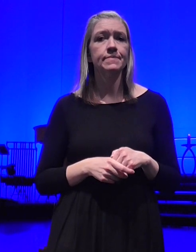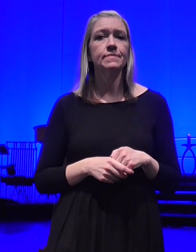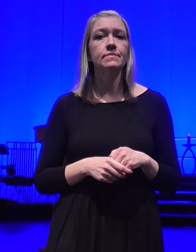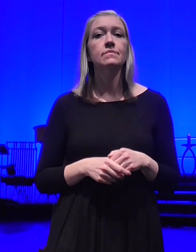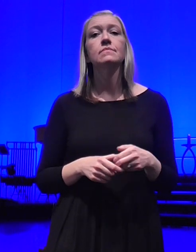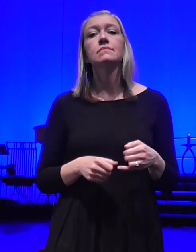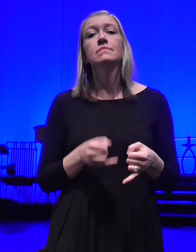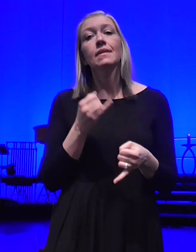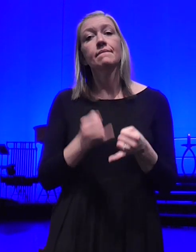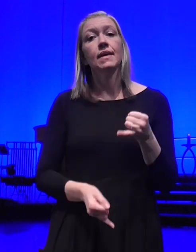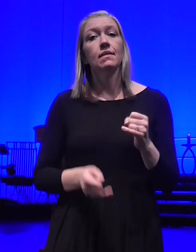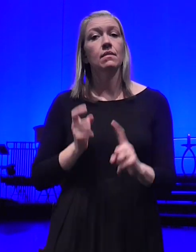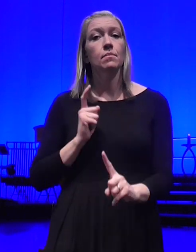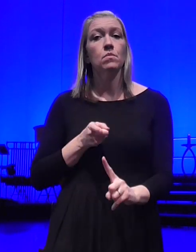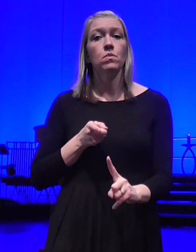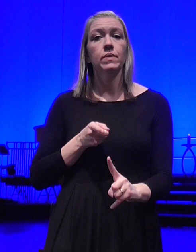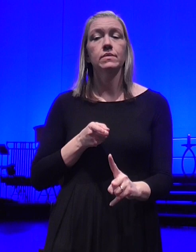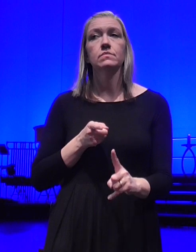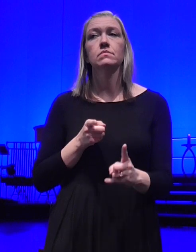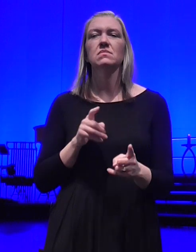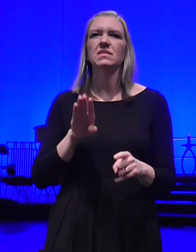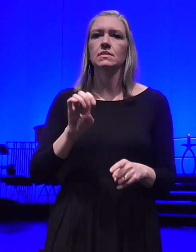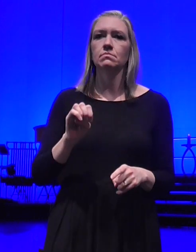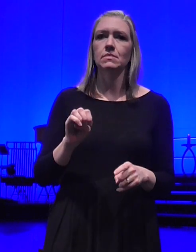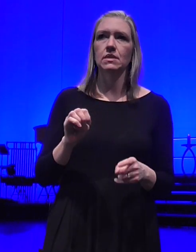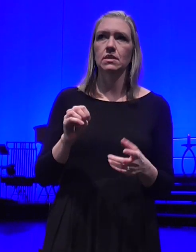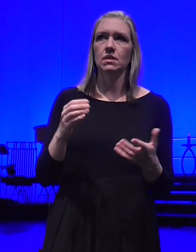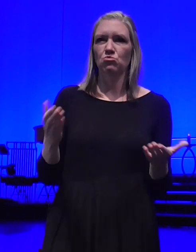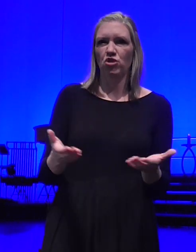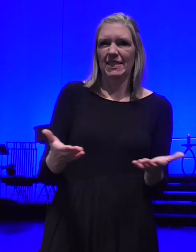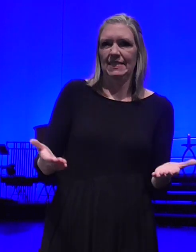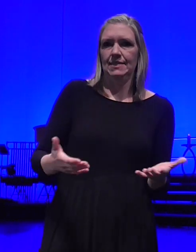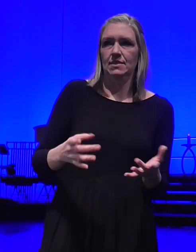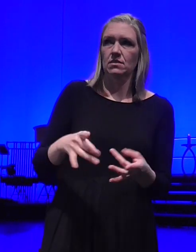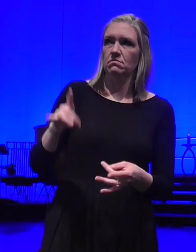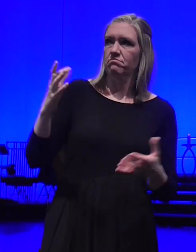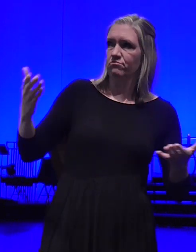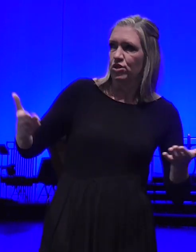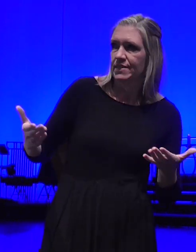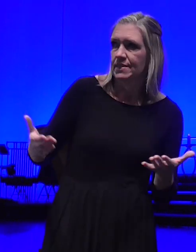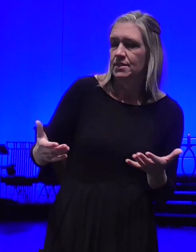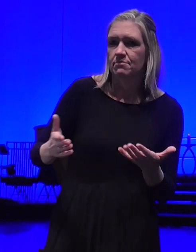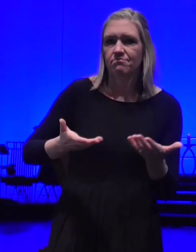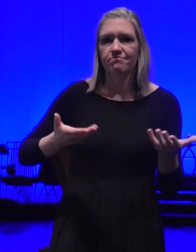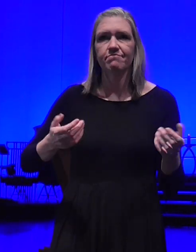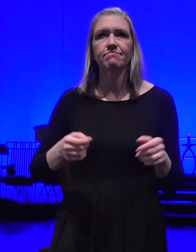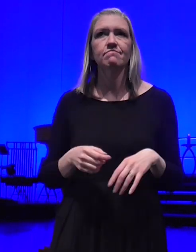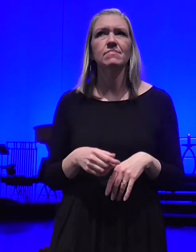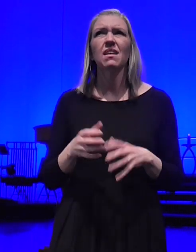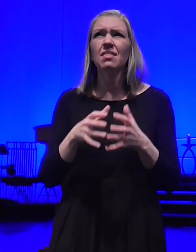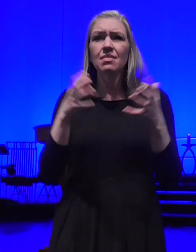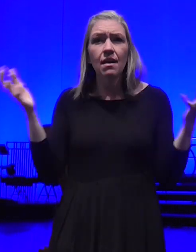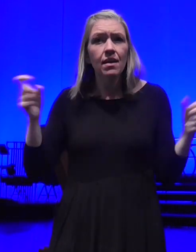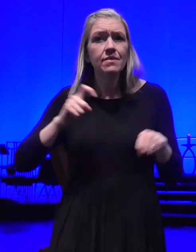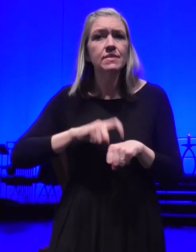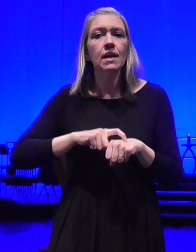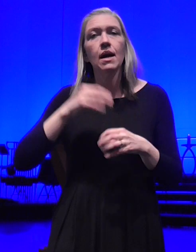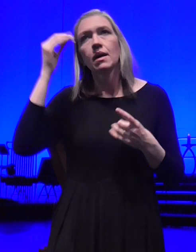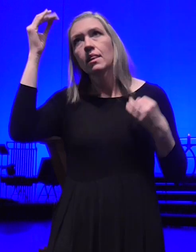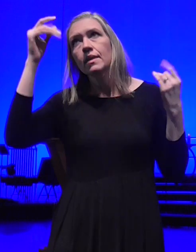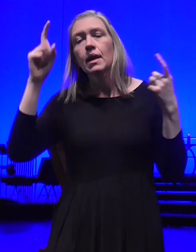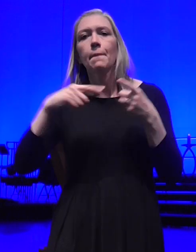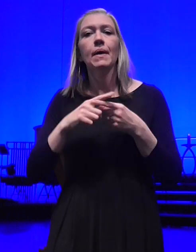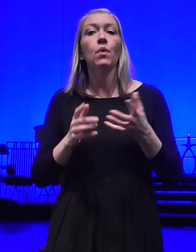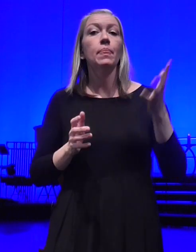The final point is to be present. You know, we spend a lot of time out here in the past, and then